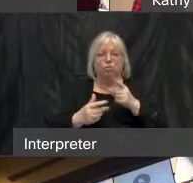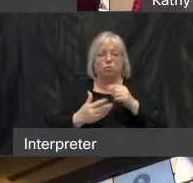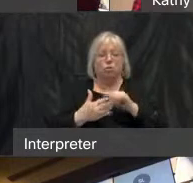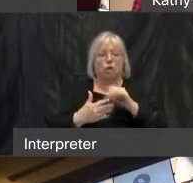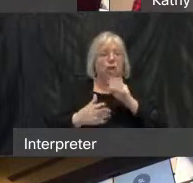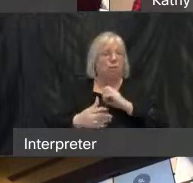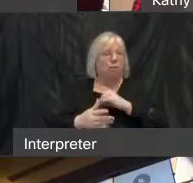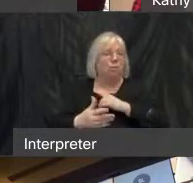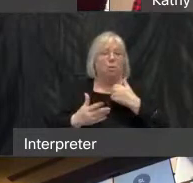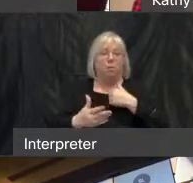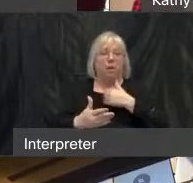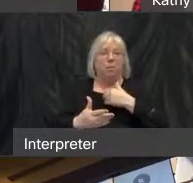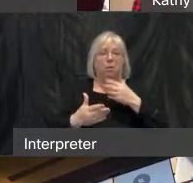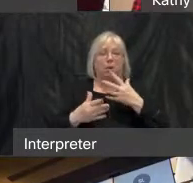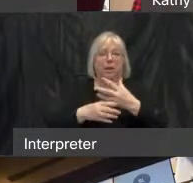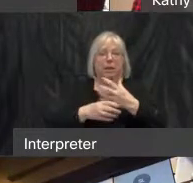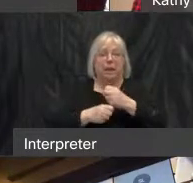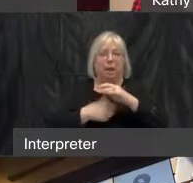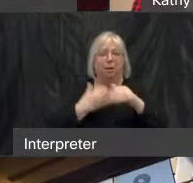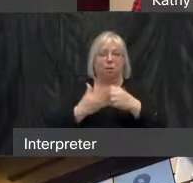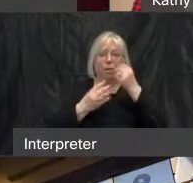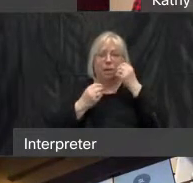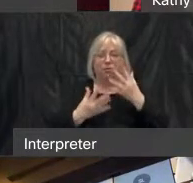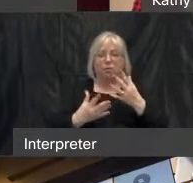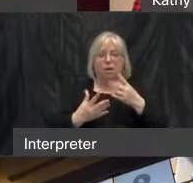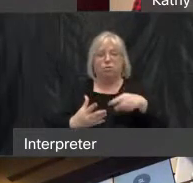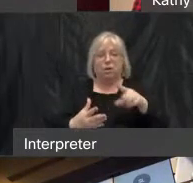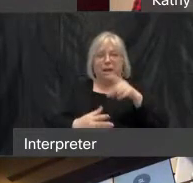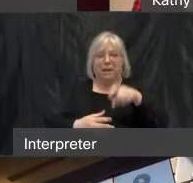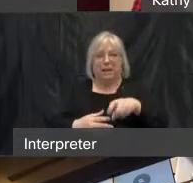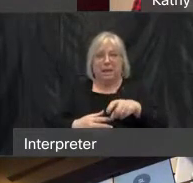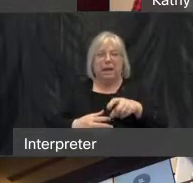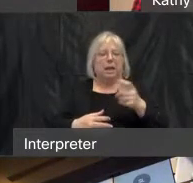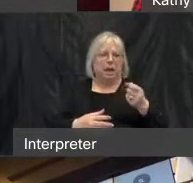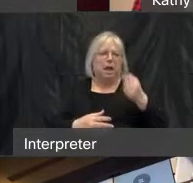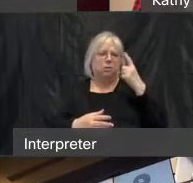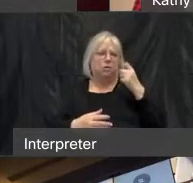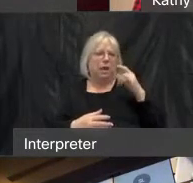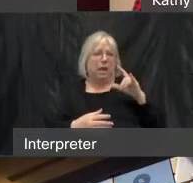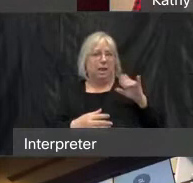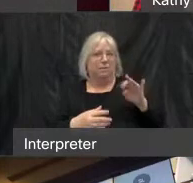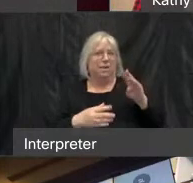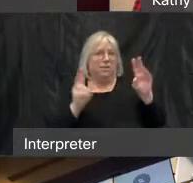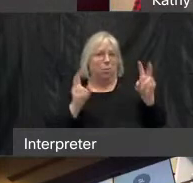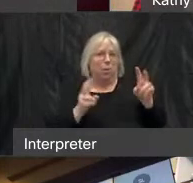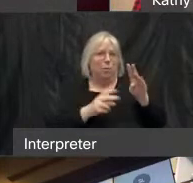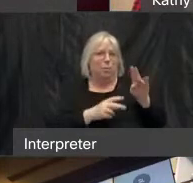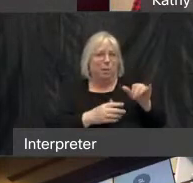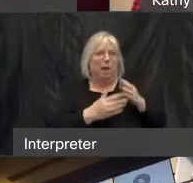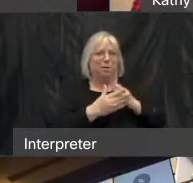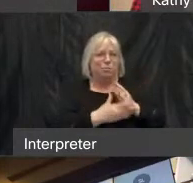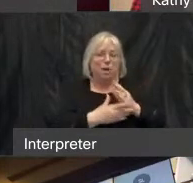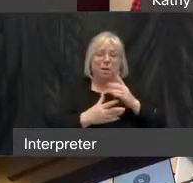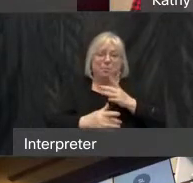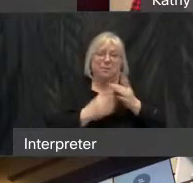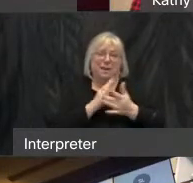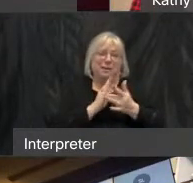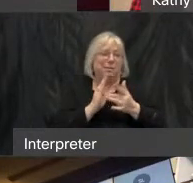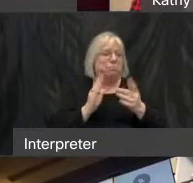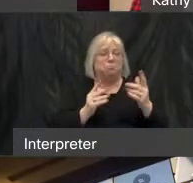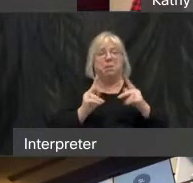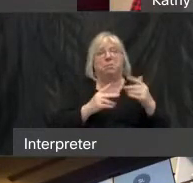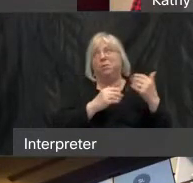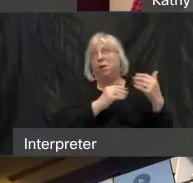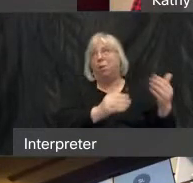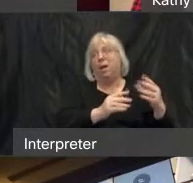all the information that they need. And I do understand where you're coming from. If it's mm-hmm. something that's by right, technically, they just go ahead and do mm-hmm. it